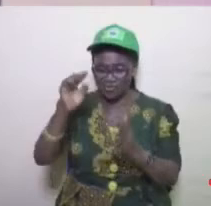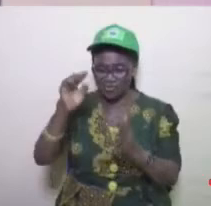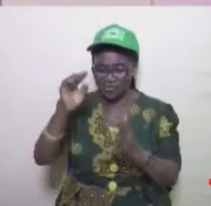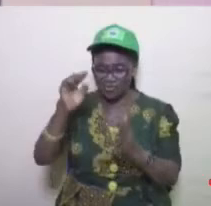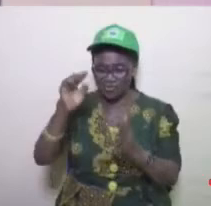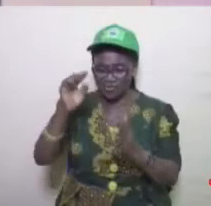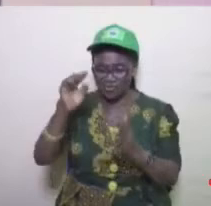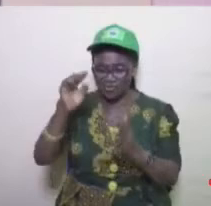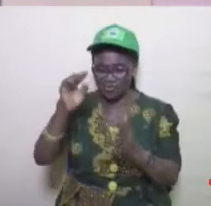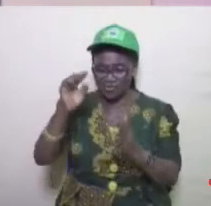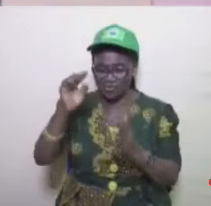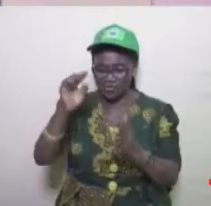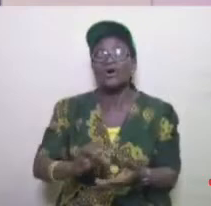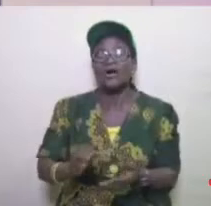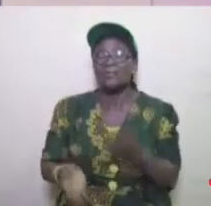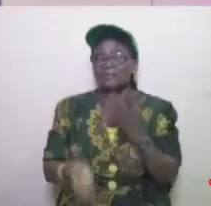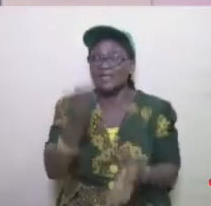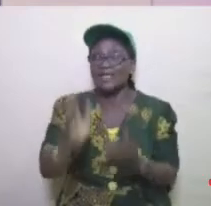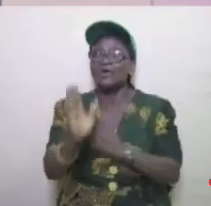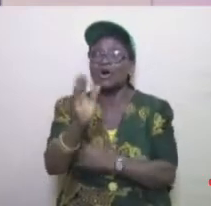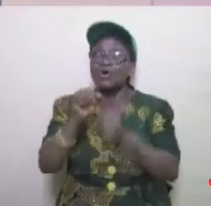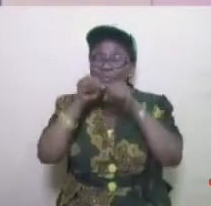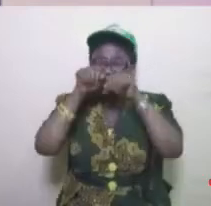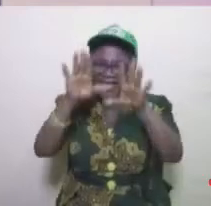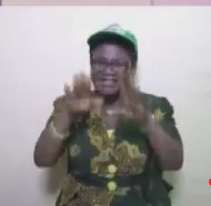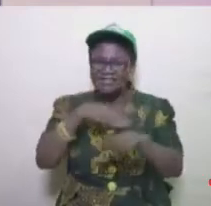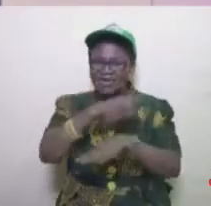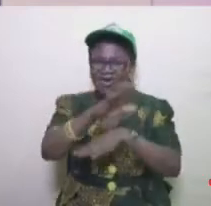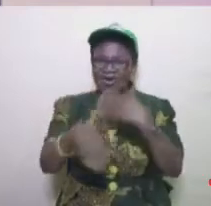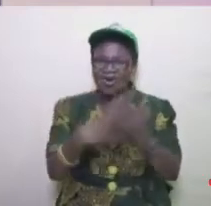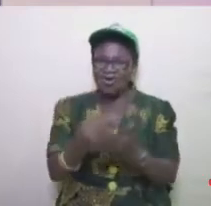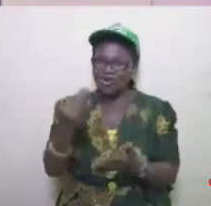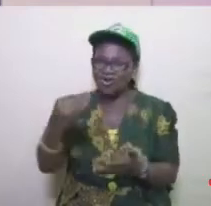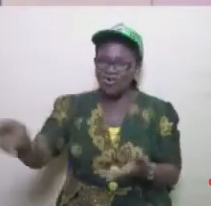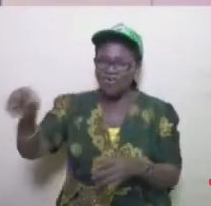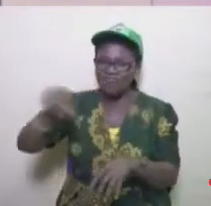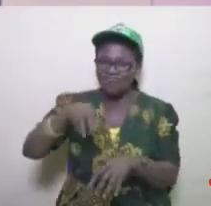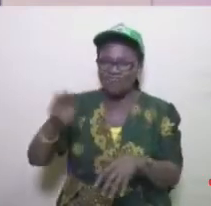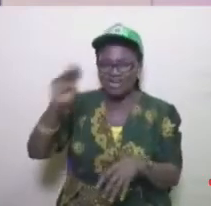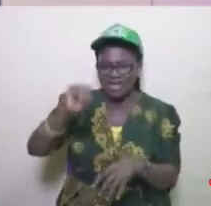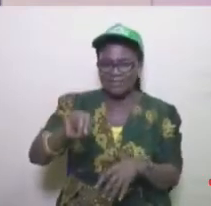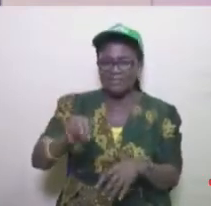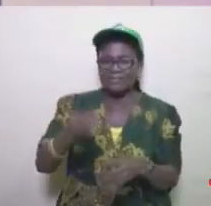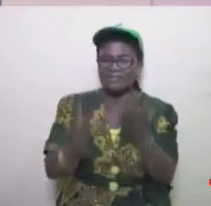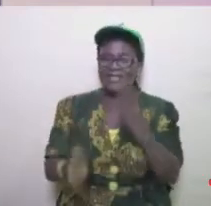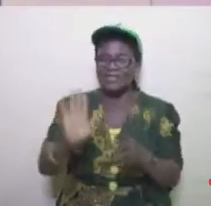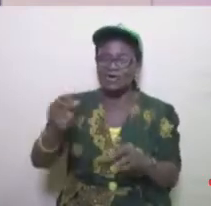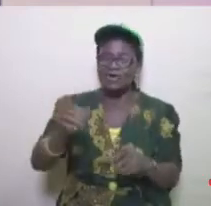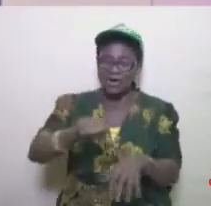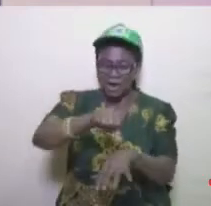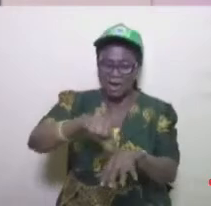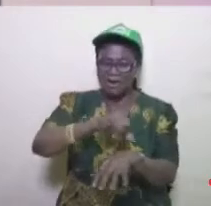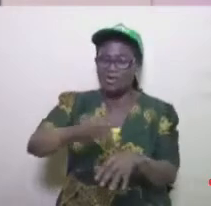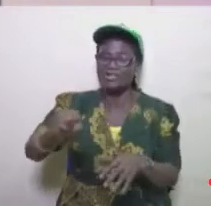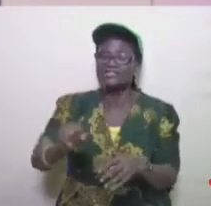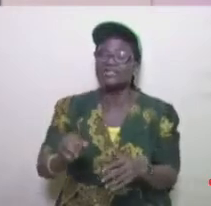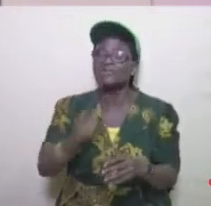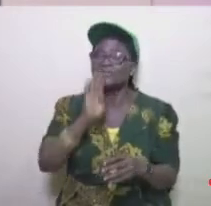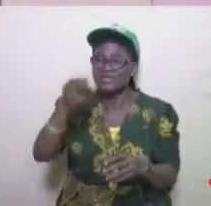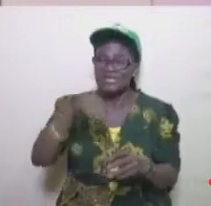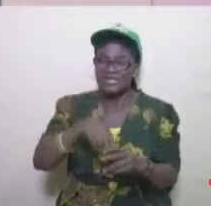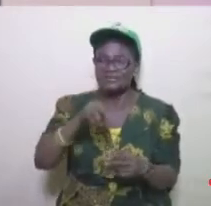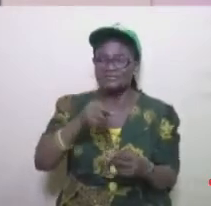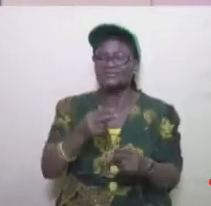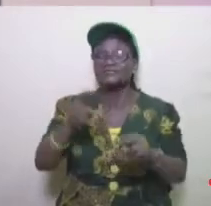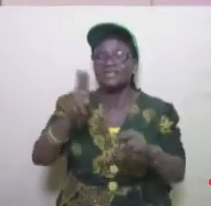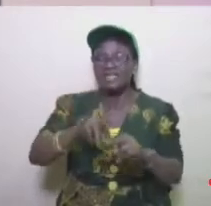bless all of them. May your anointing continue to be on the increase in Jesus' mighty name. So I want us